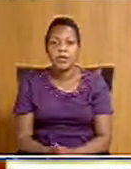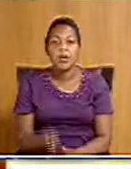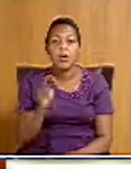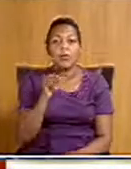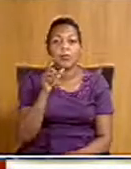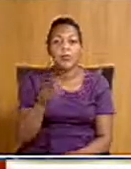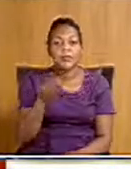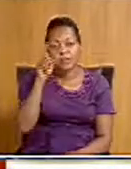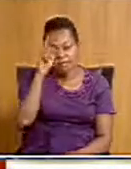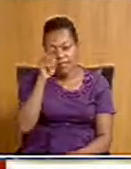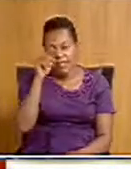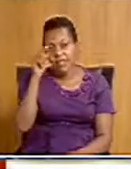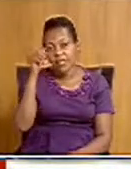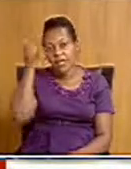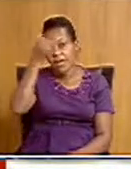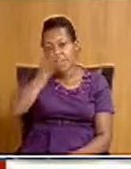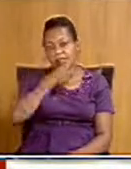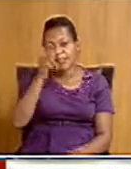Nobody thinks Africans,